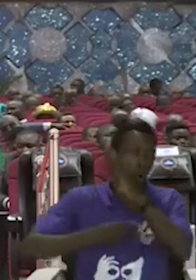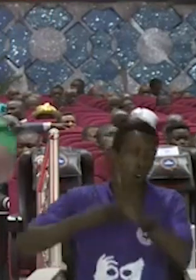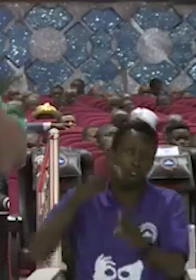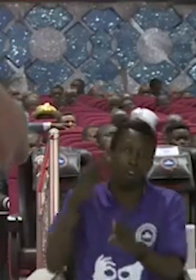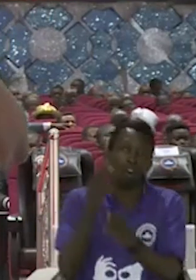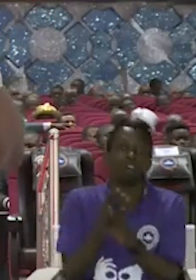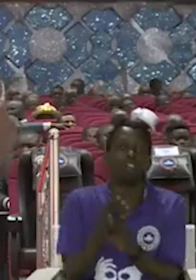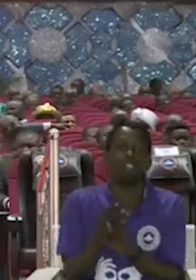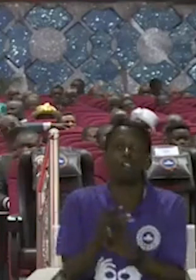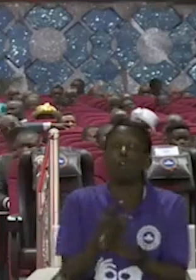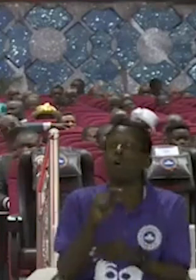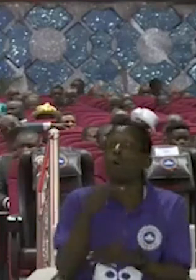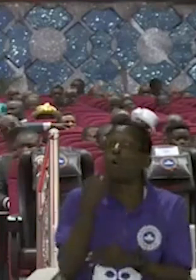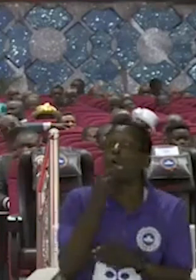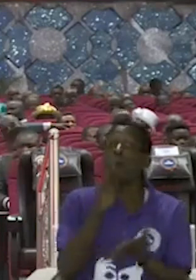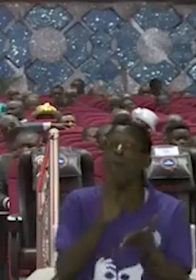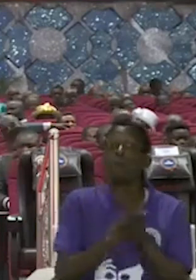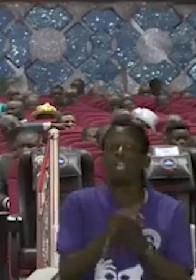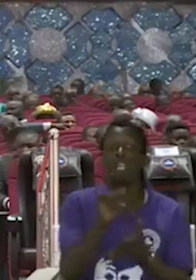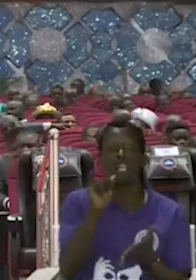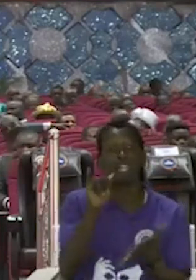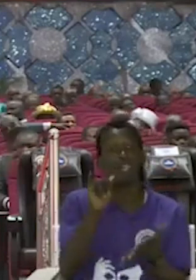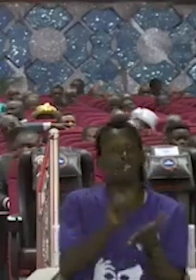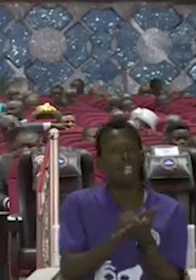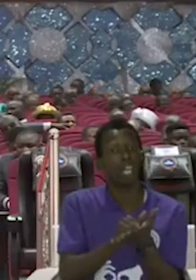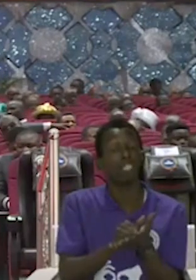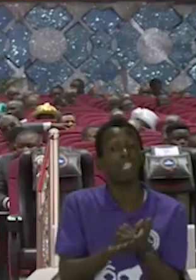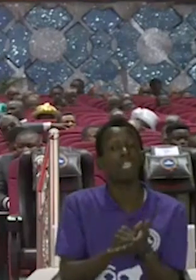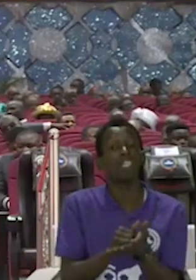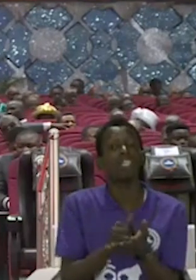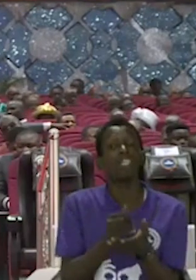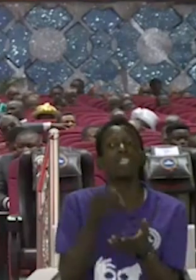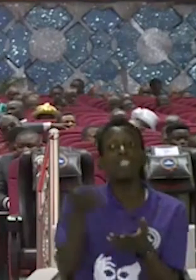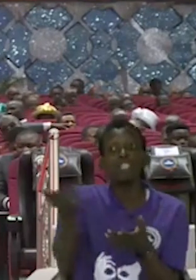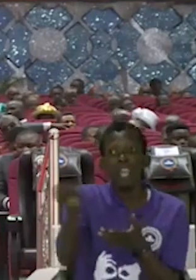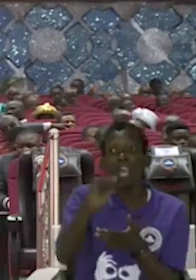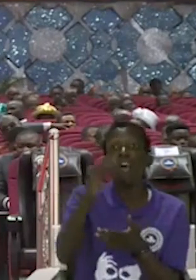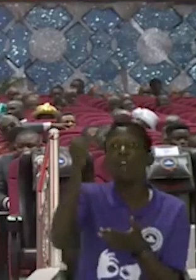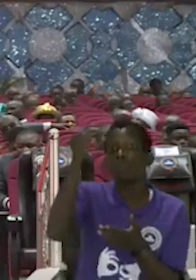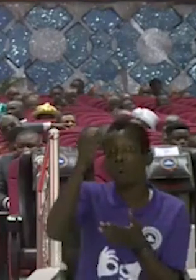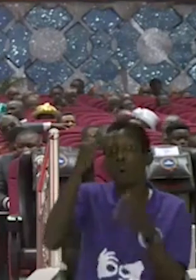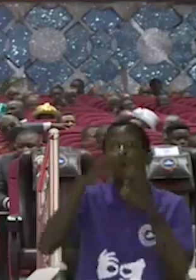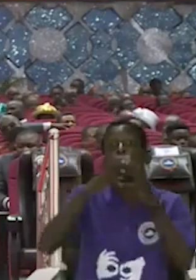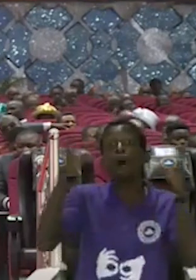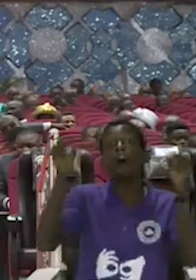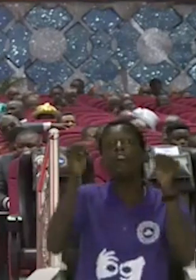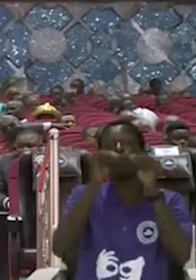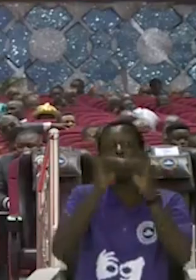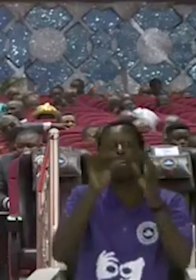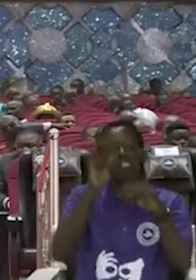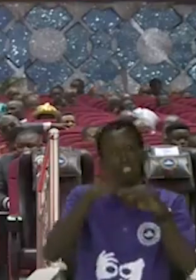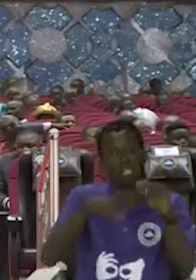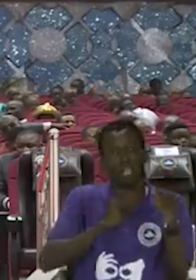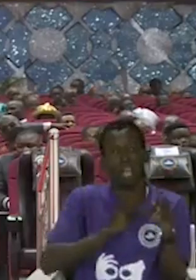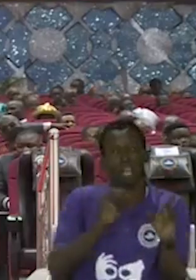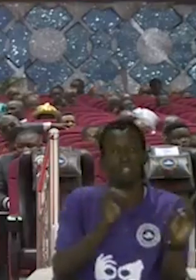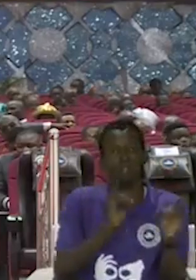who believe that they know much more than I do. I agree.